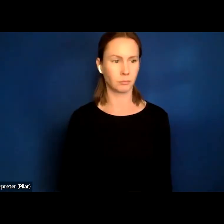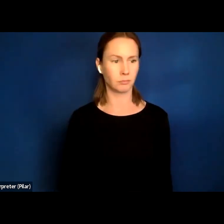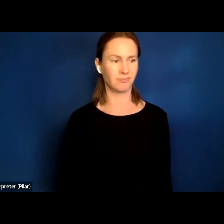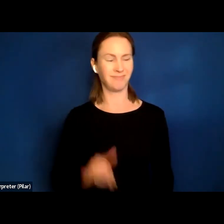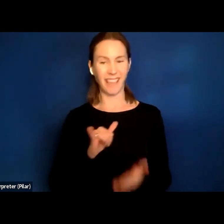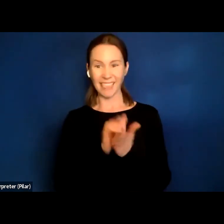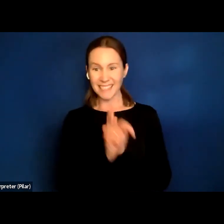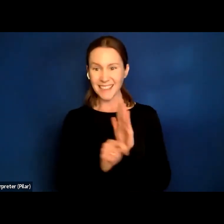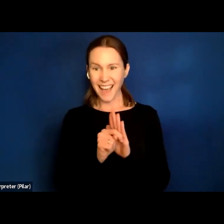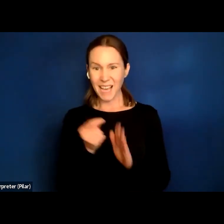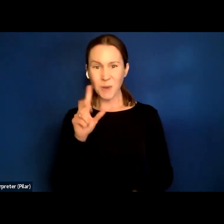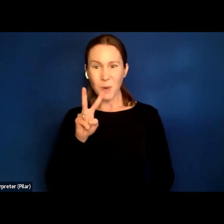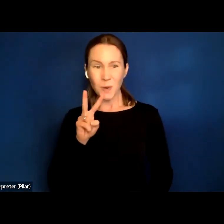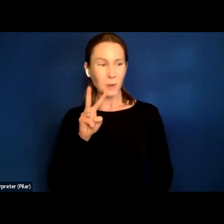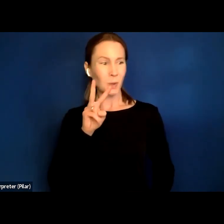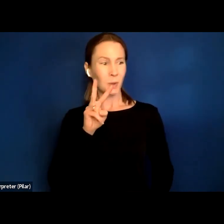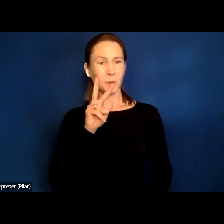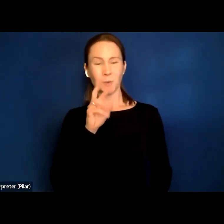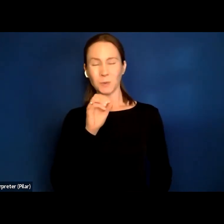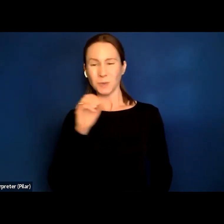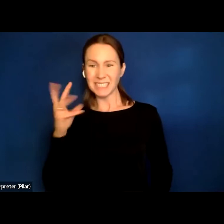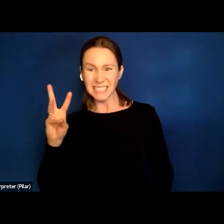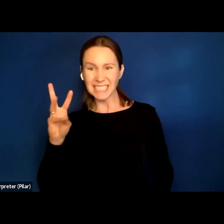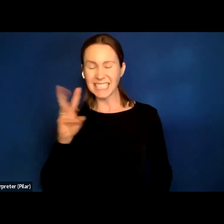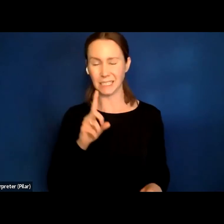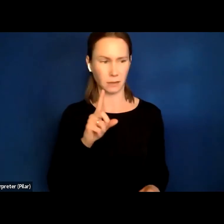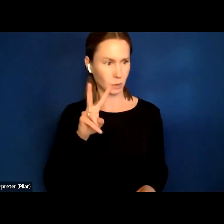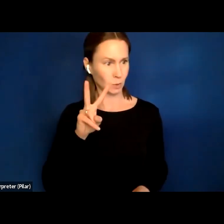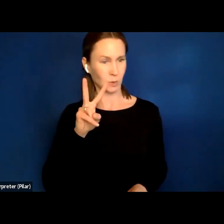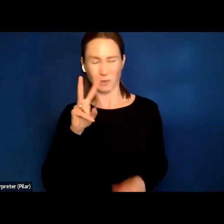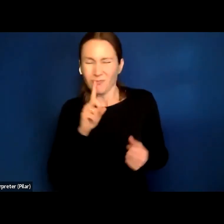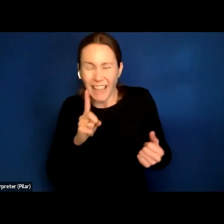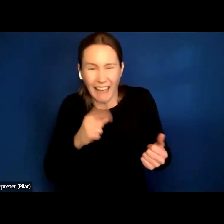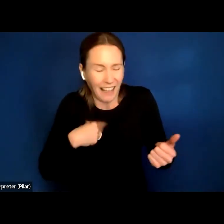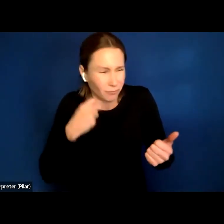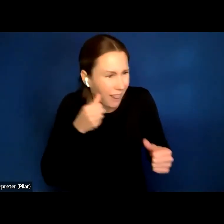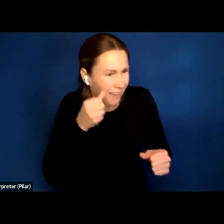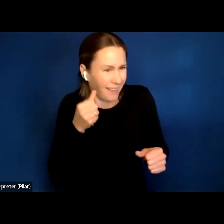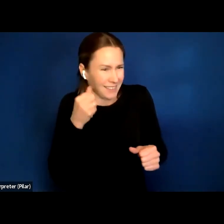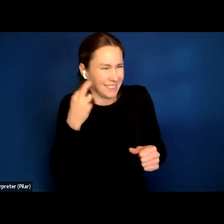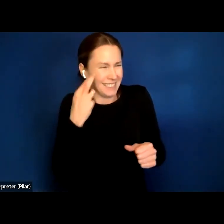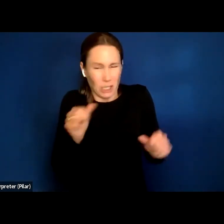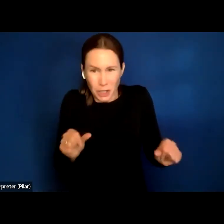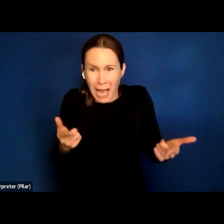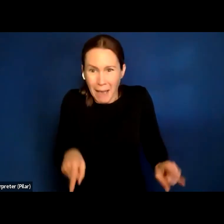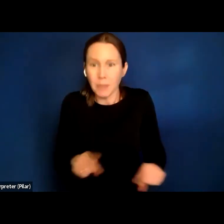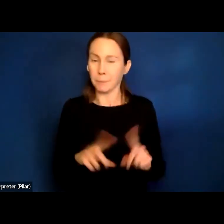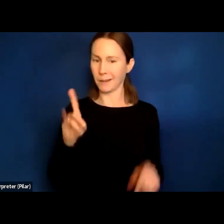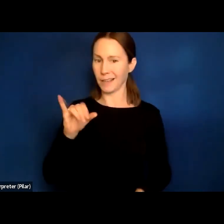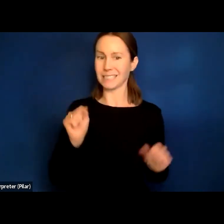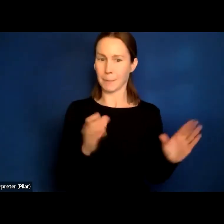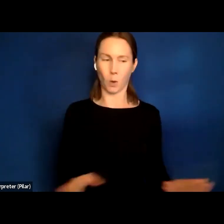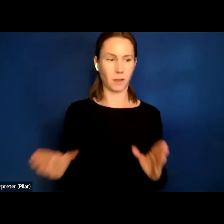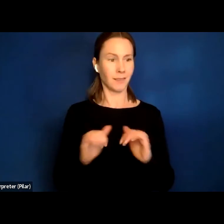had no idea whether it could be done. But I did know that DIS could be organized with care by